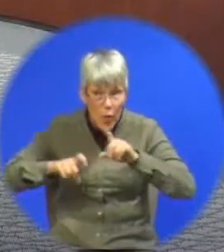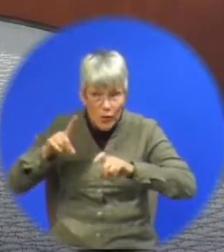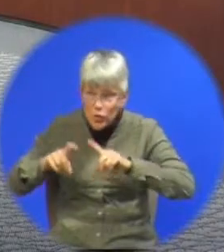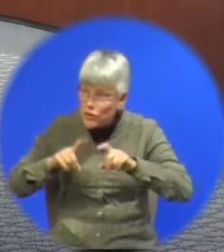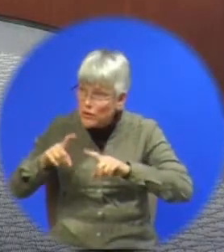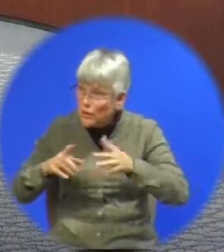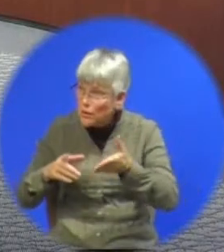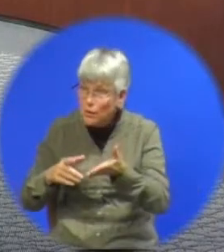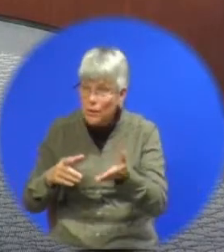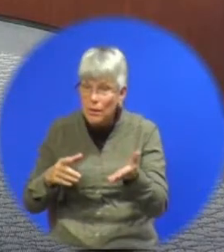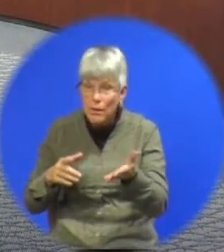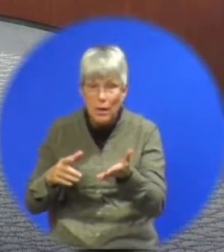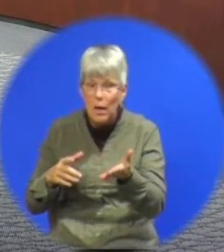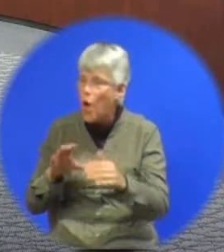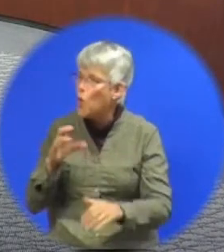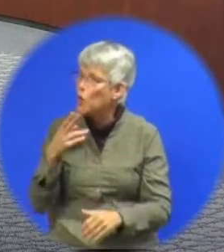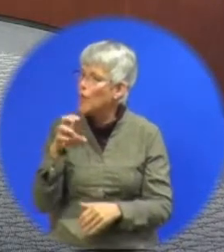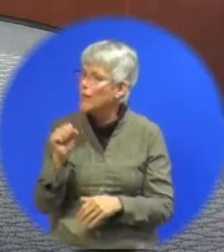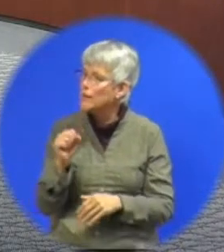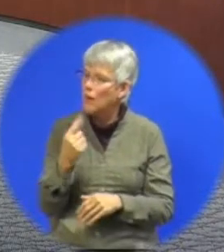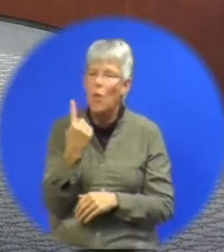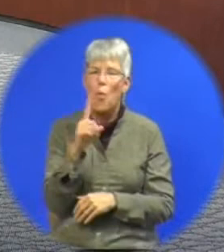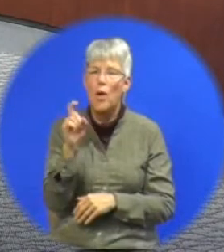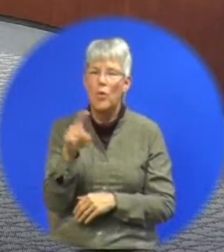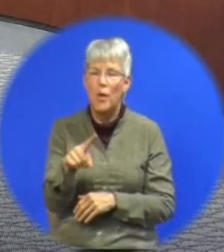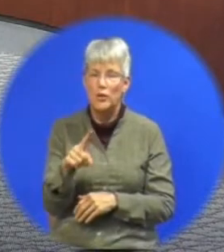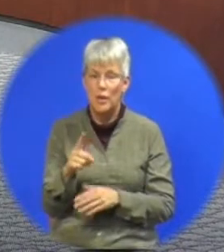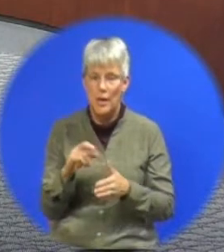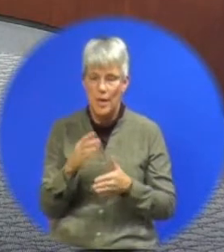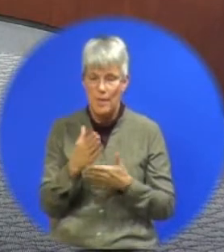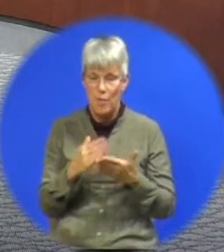I'll entertain a motion. Oh, Chris? I just have one question. So the portion